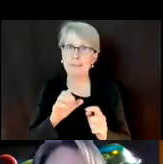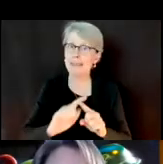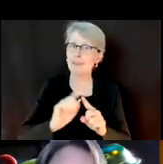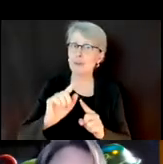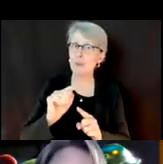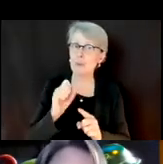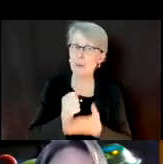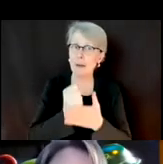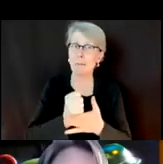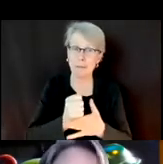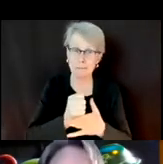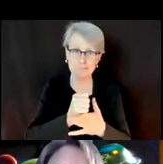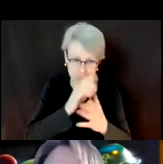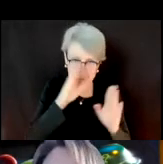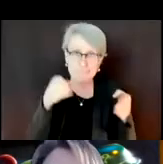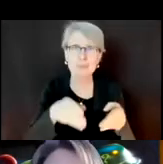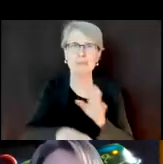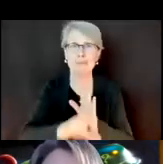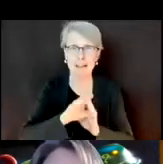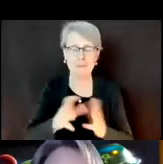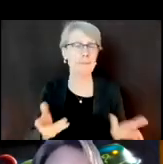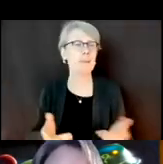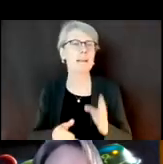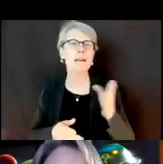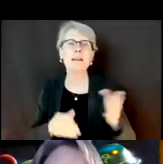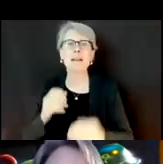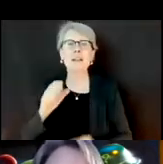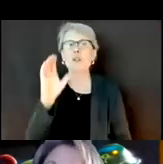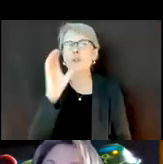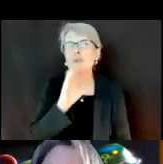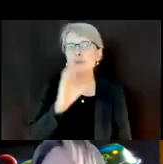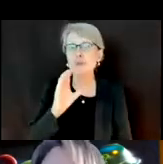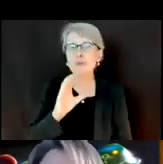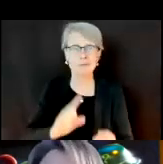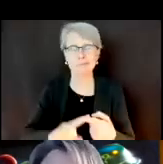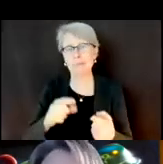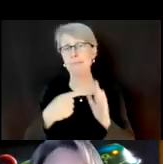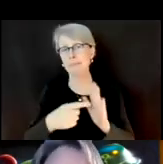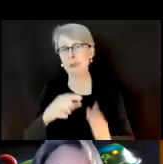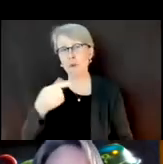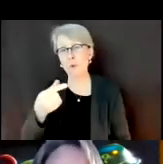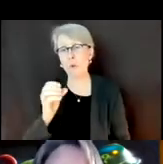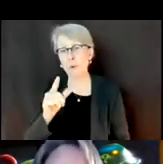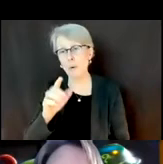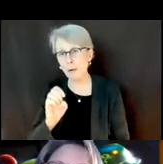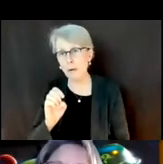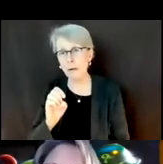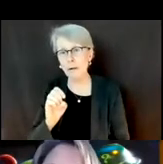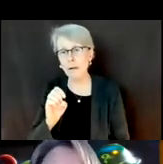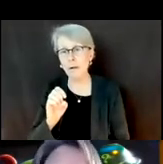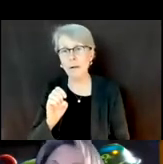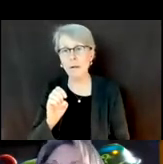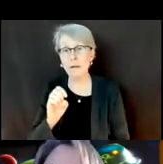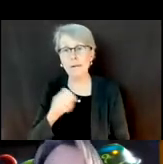today. So search engines come in all kinds of different forms. You might think about Google, of course, probably instantly jump to